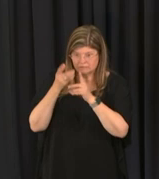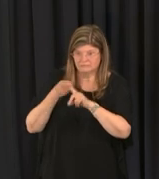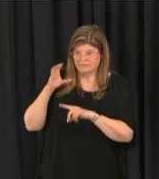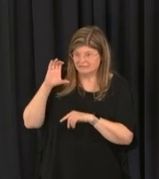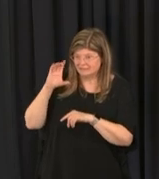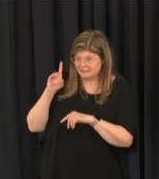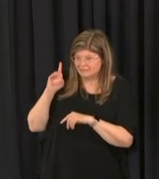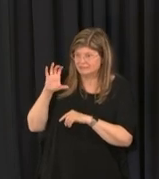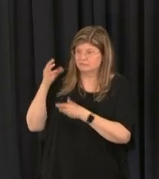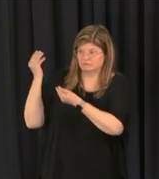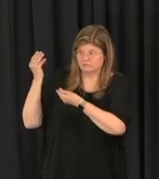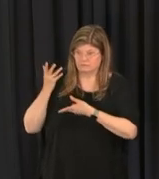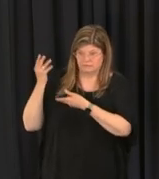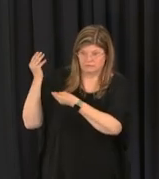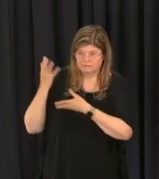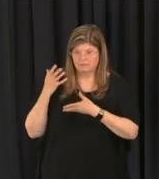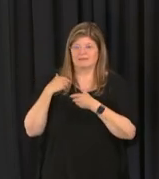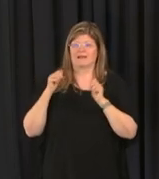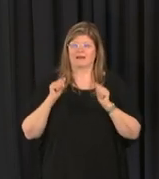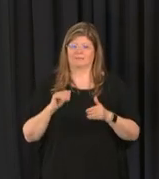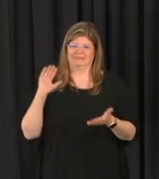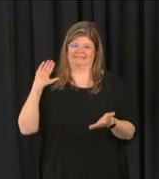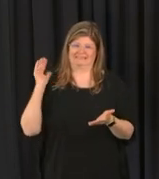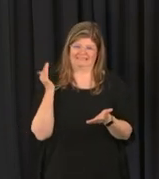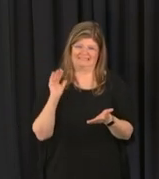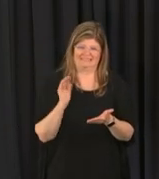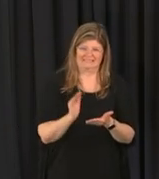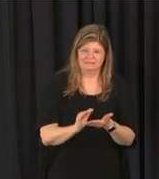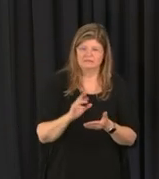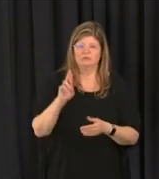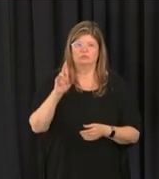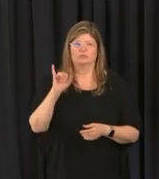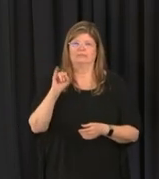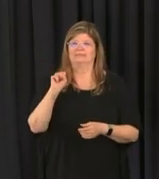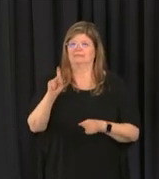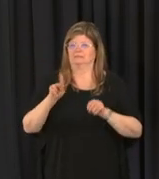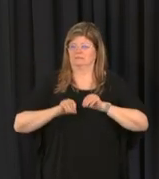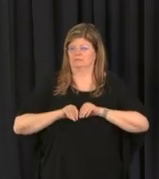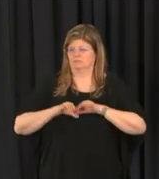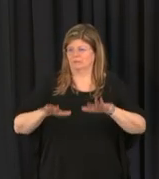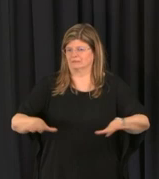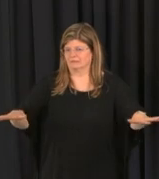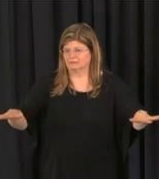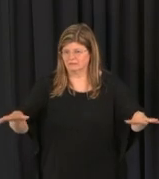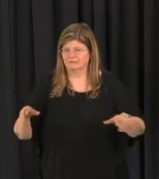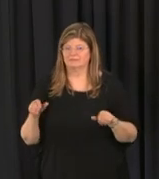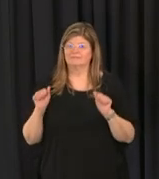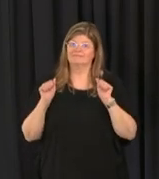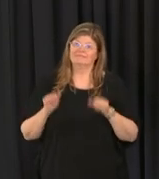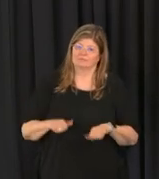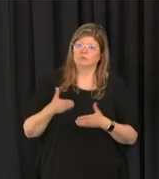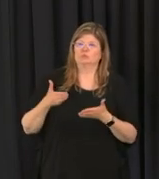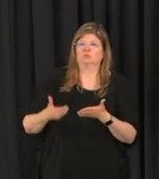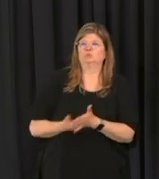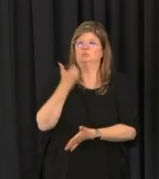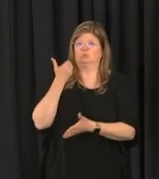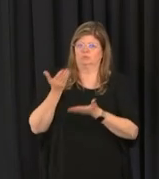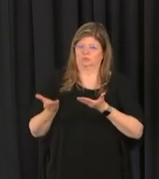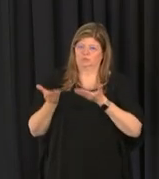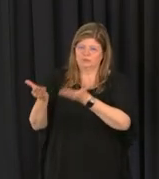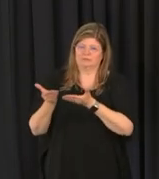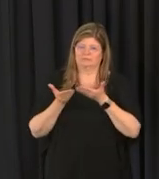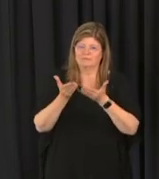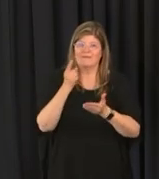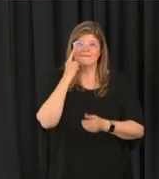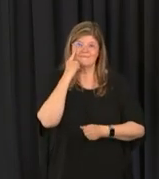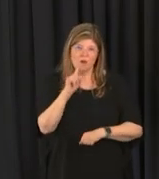the vaccines and their ability to reduce the risk of spread from person to person, we'll be able to make other recommendations for fully